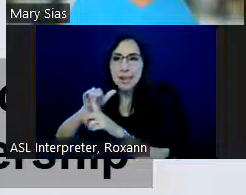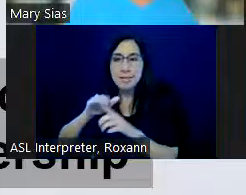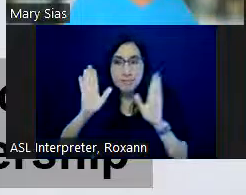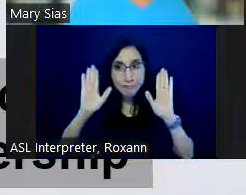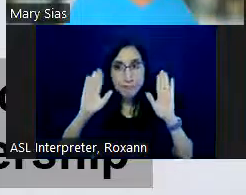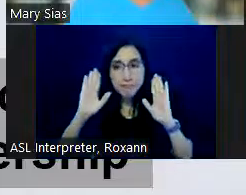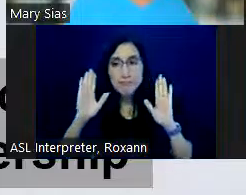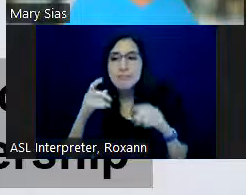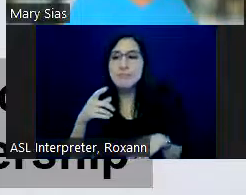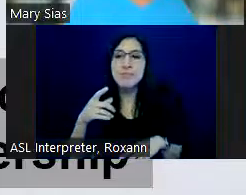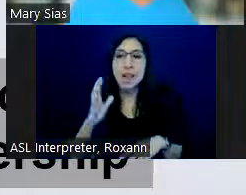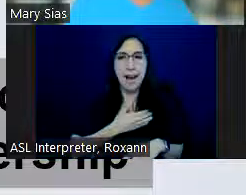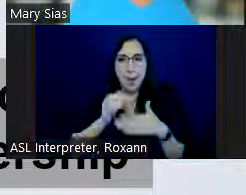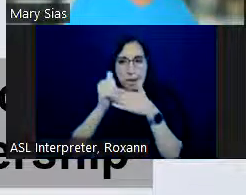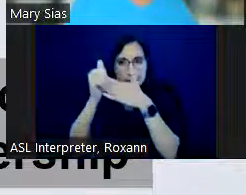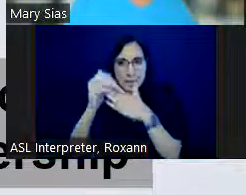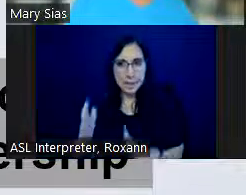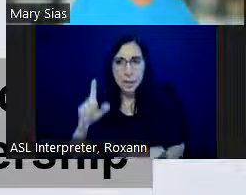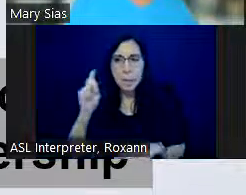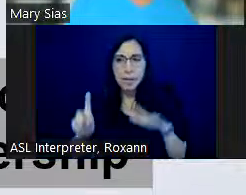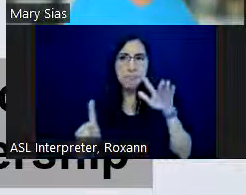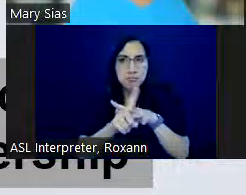businesses about why not?